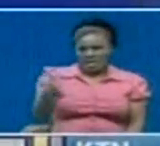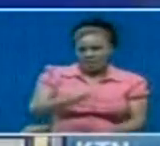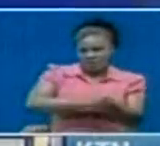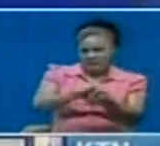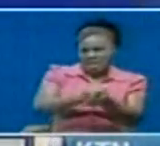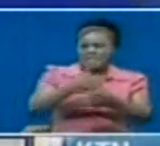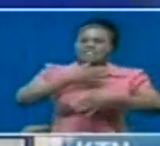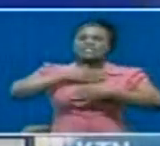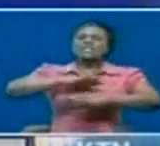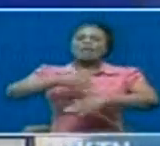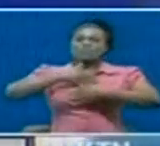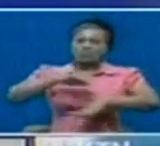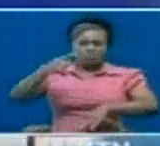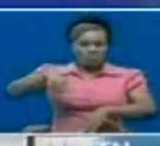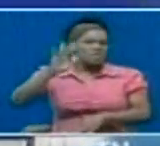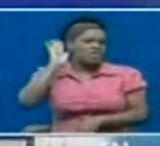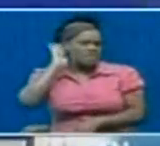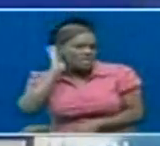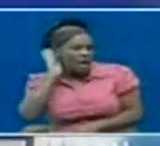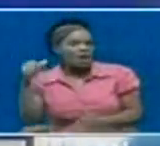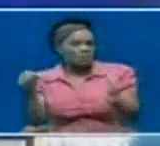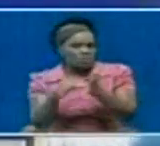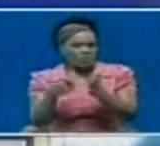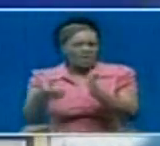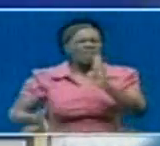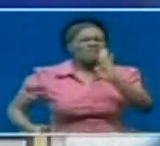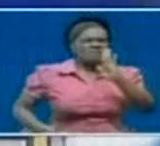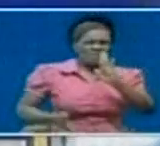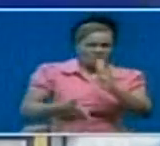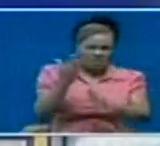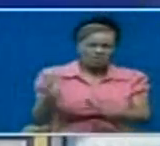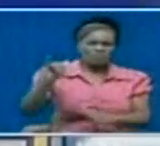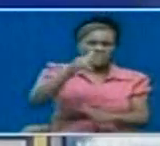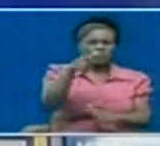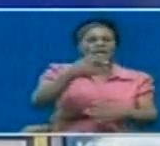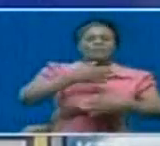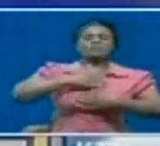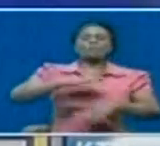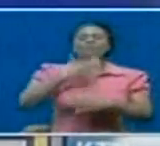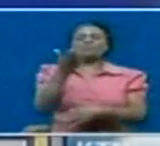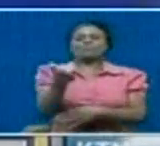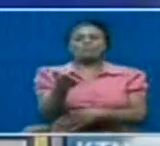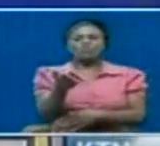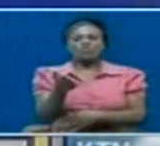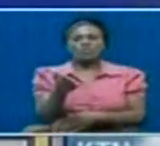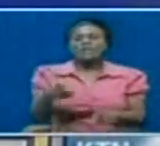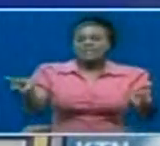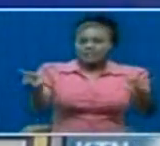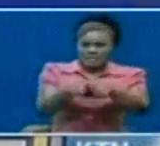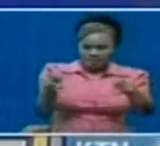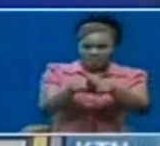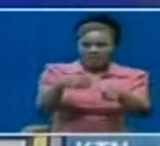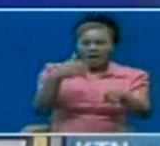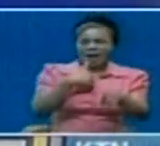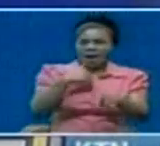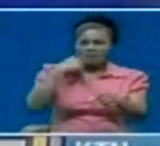Mm. As soon as we heard that there is a problem, we immediately took action by being on the ground ourselves. Mm. We have also our